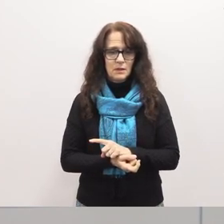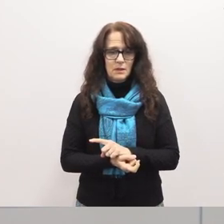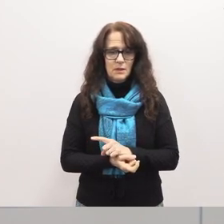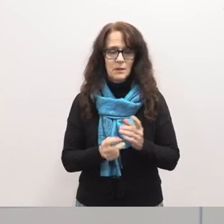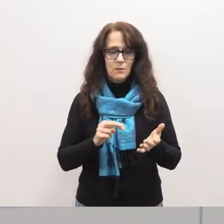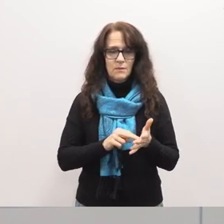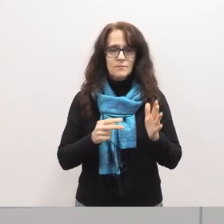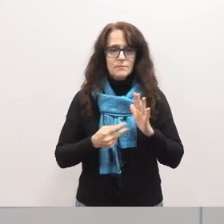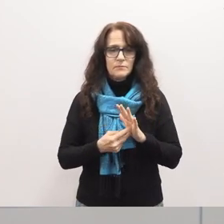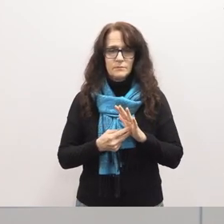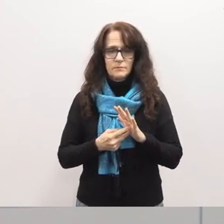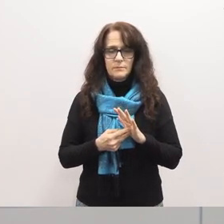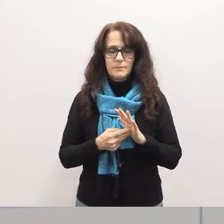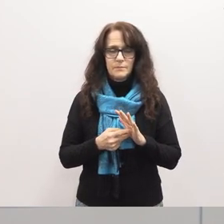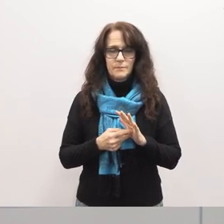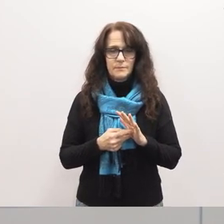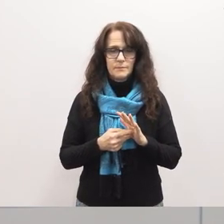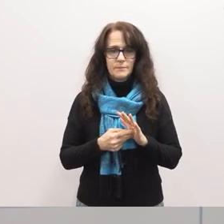mean by that is that